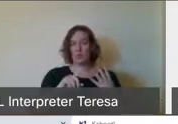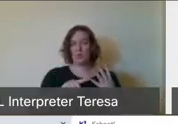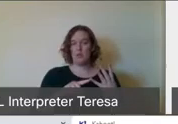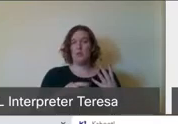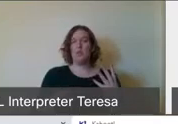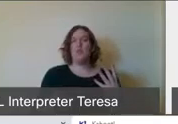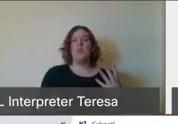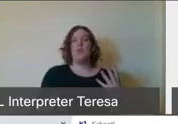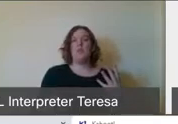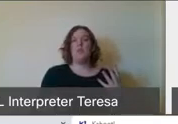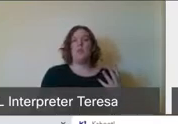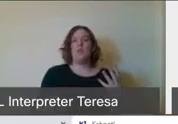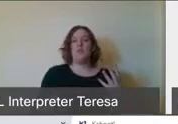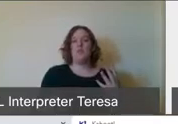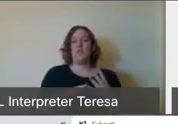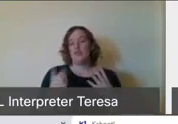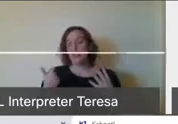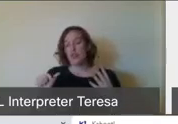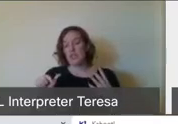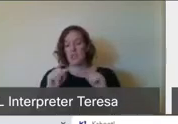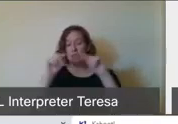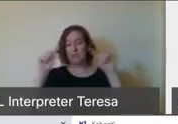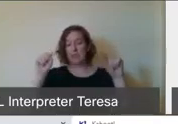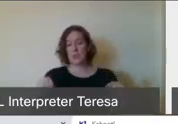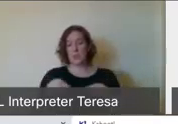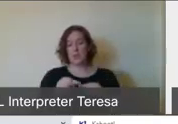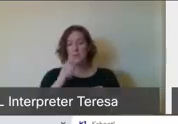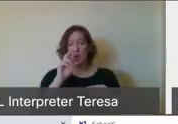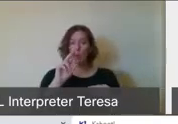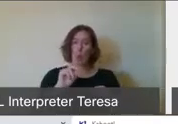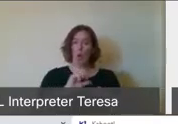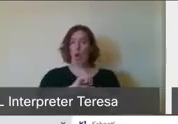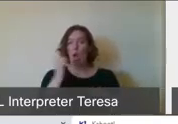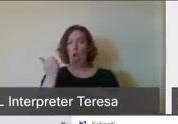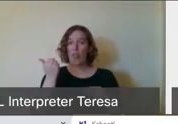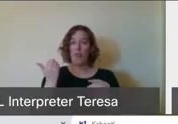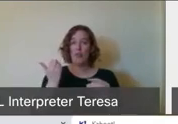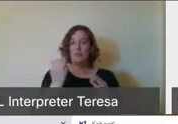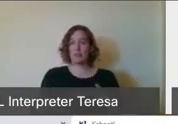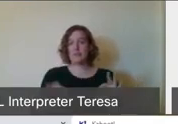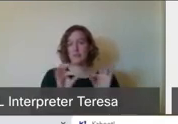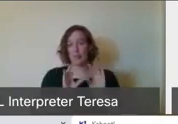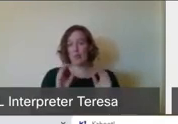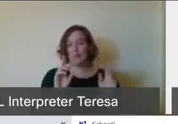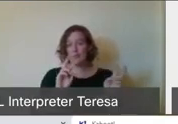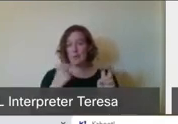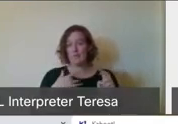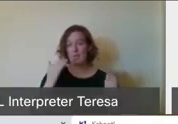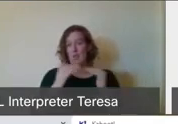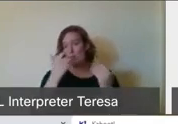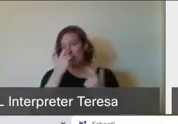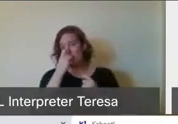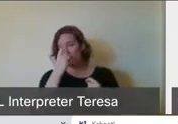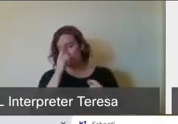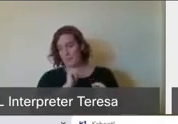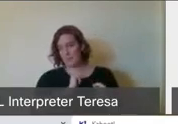and the green or the square for no, there are other equally important topics of interest to me. So